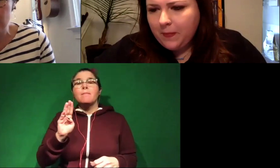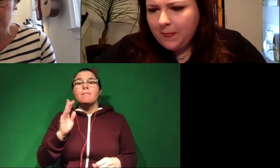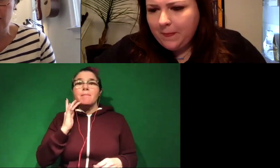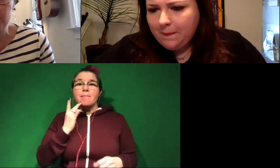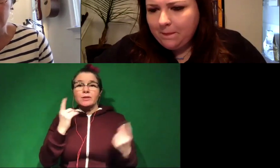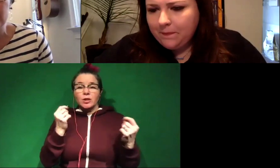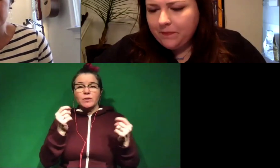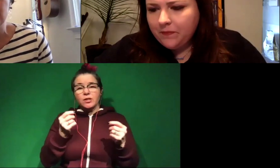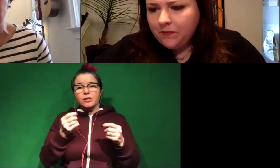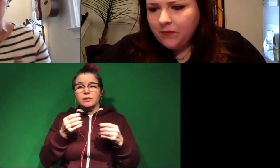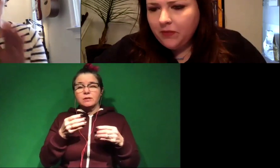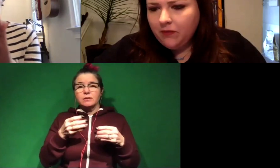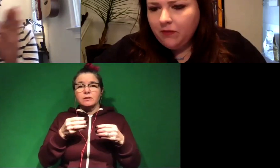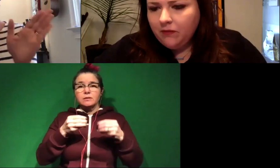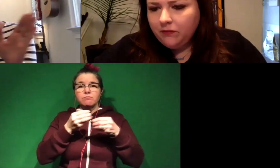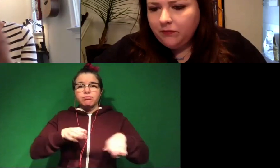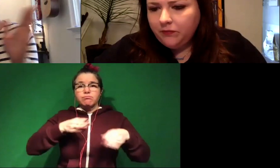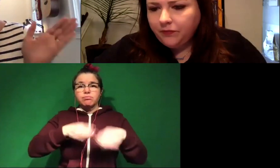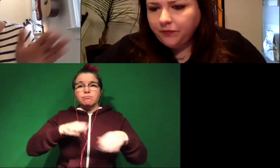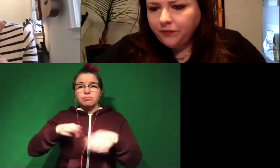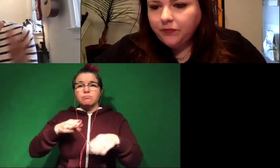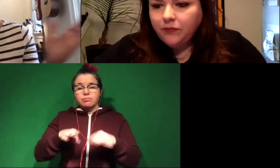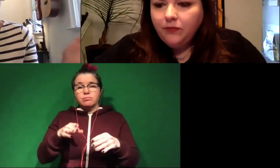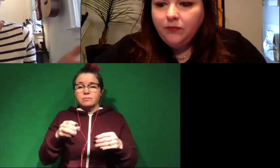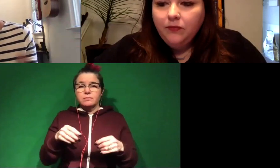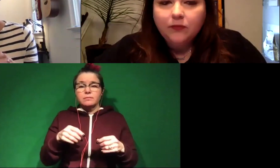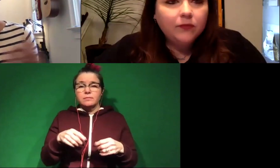make copies of themselves and divide in half every,